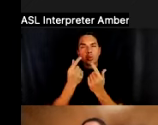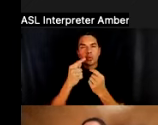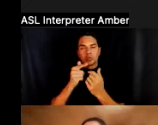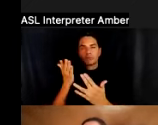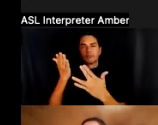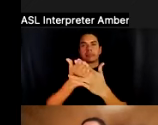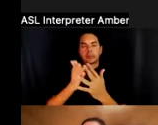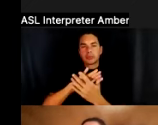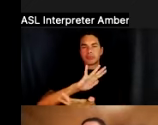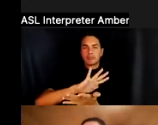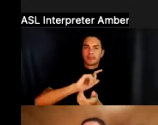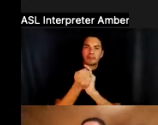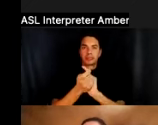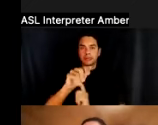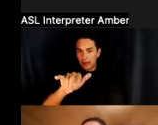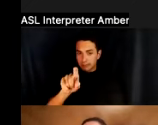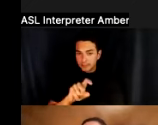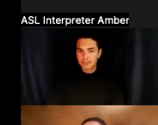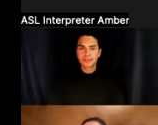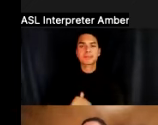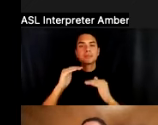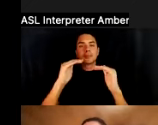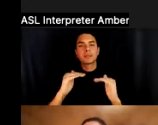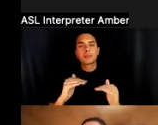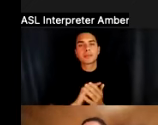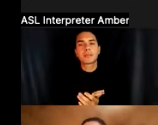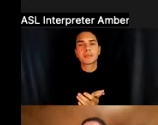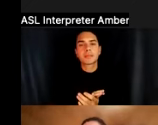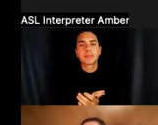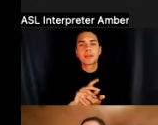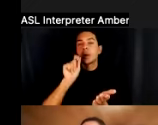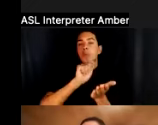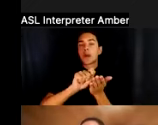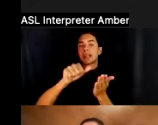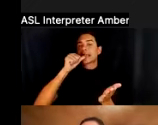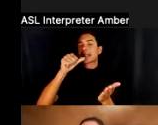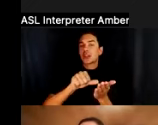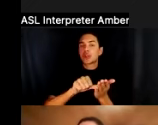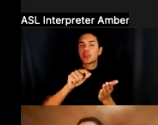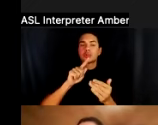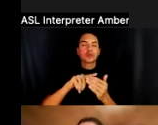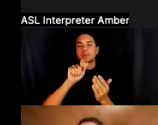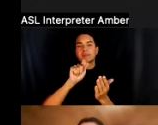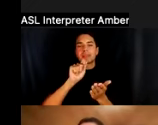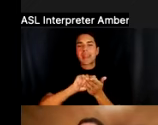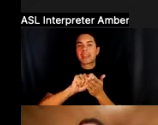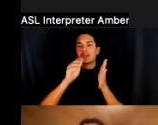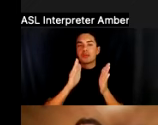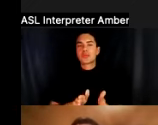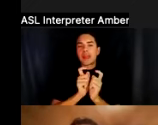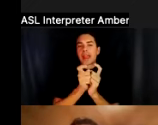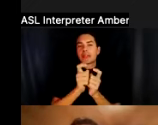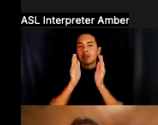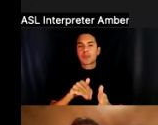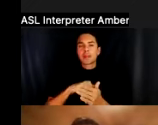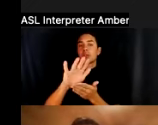those? Yeah, even someone writing a letter to the editor in a local paper, yep, with a